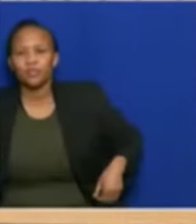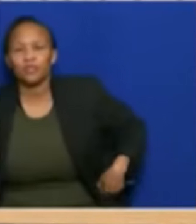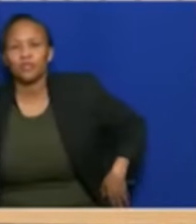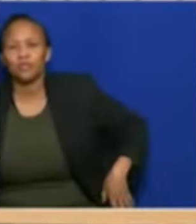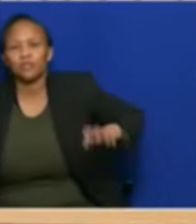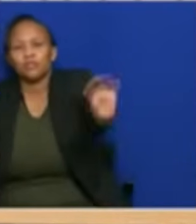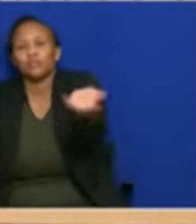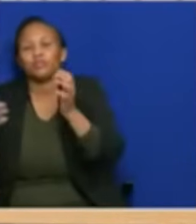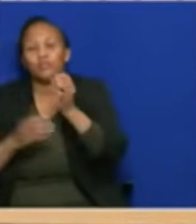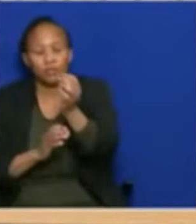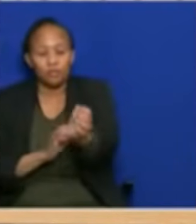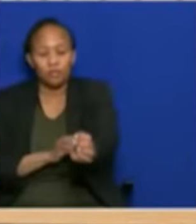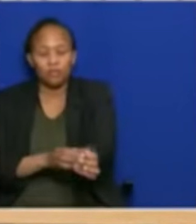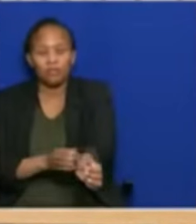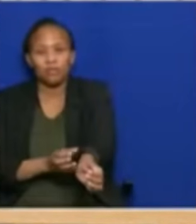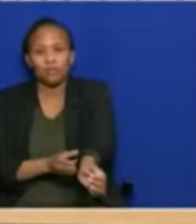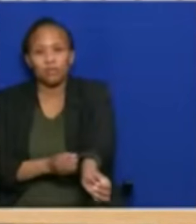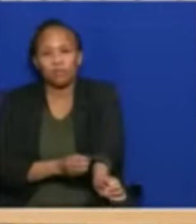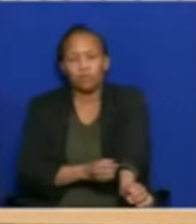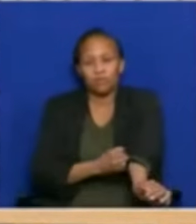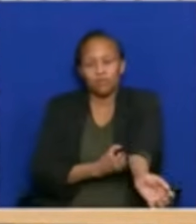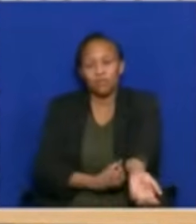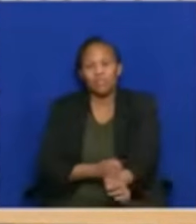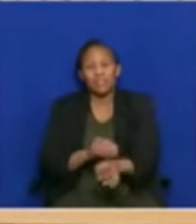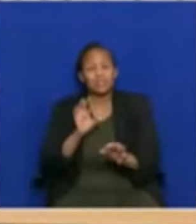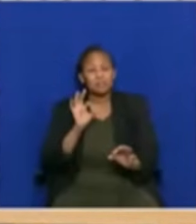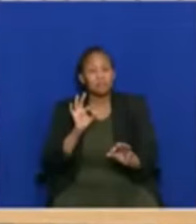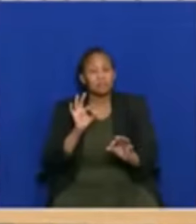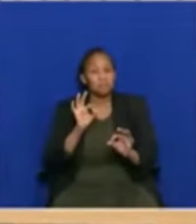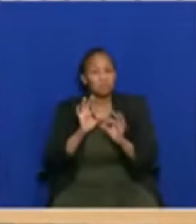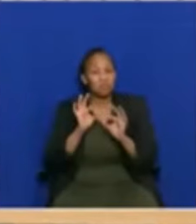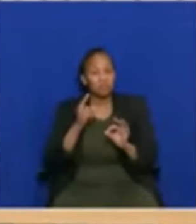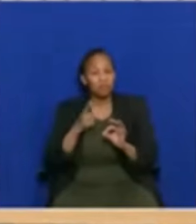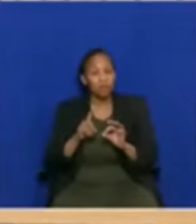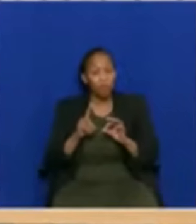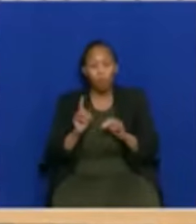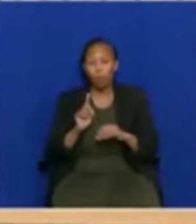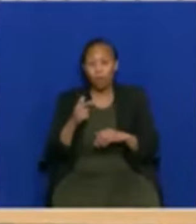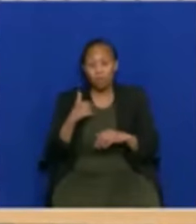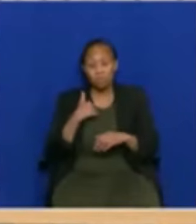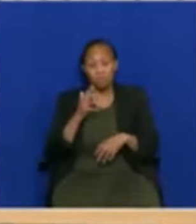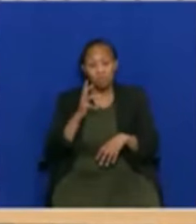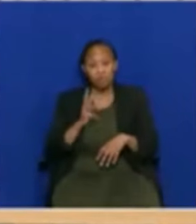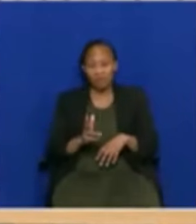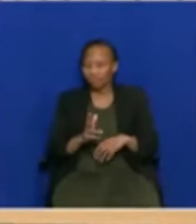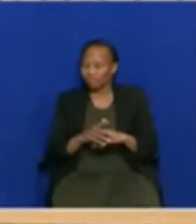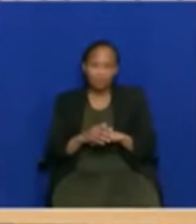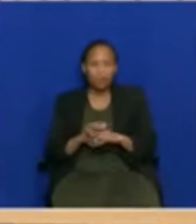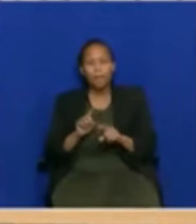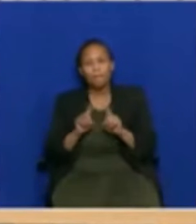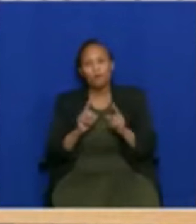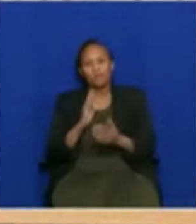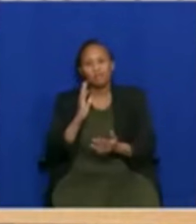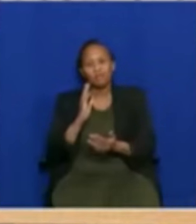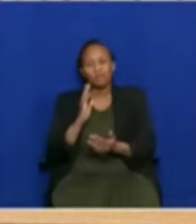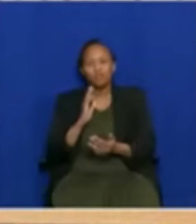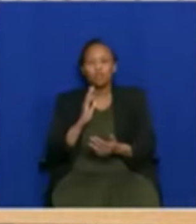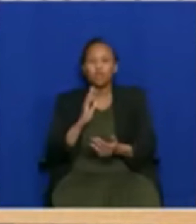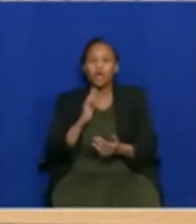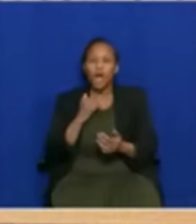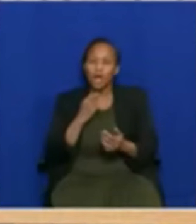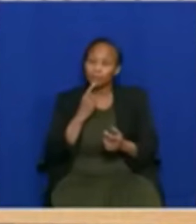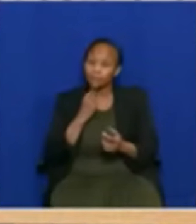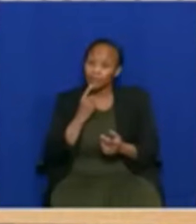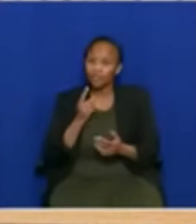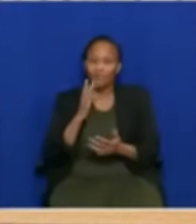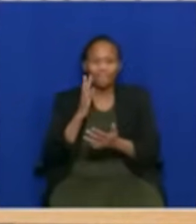particular exercise I want. But I assure you, we will get to the factual issues that are reflected here, because I intend to